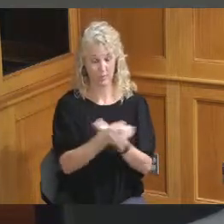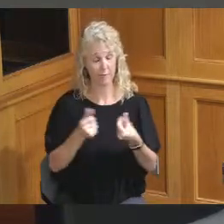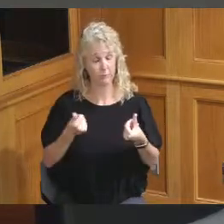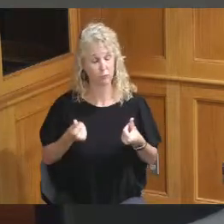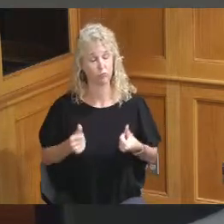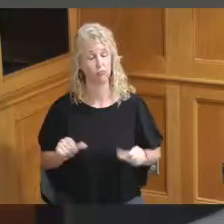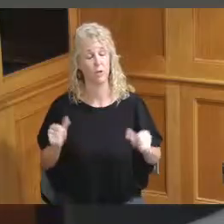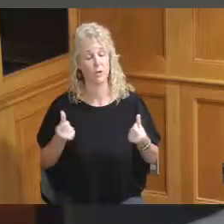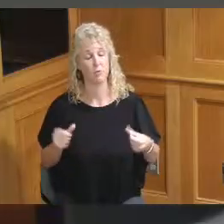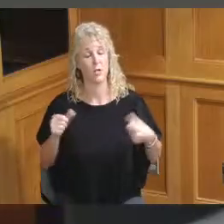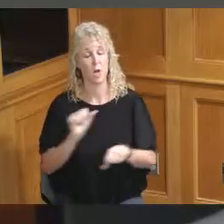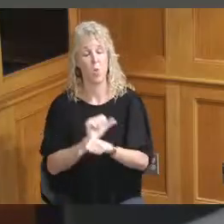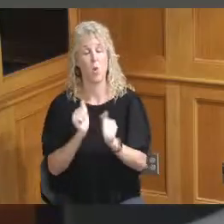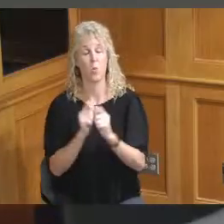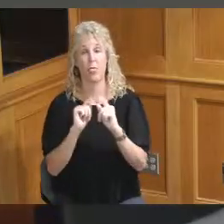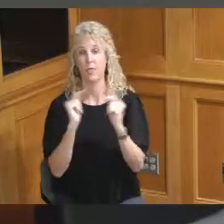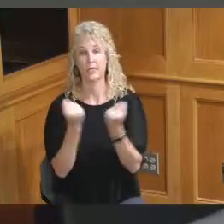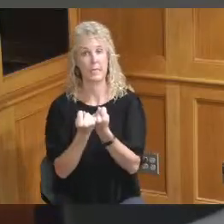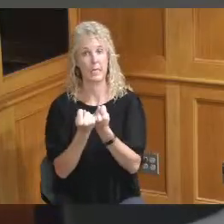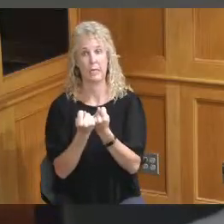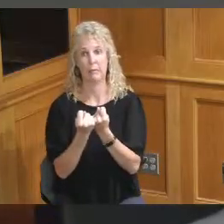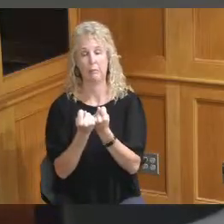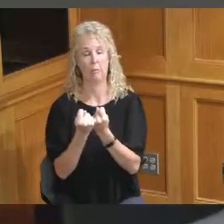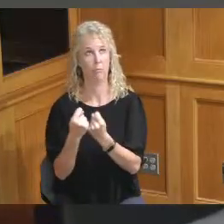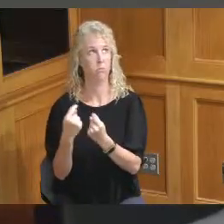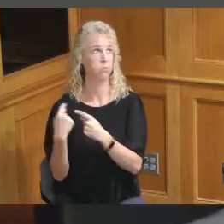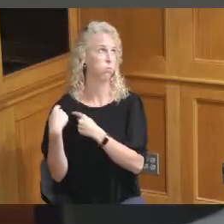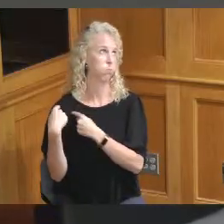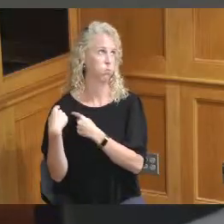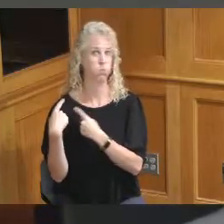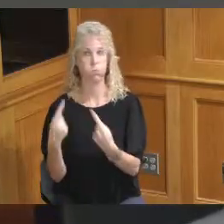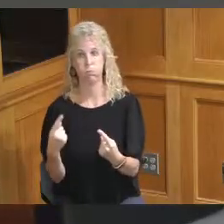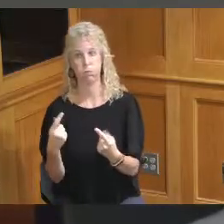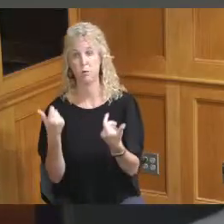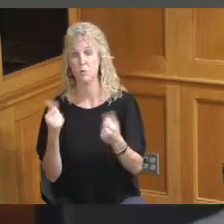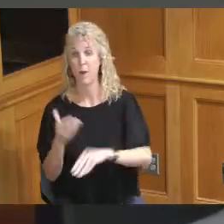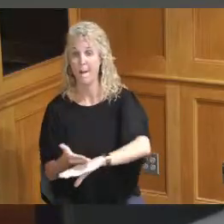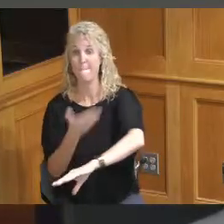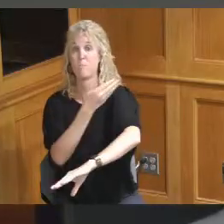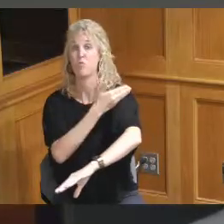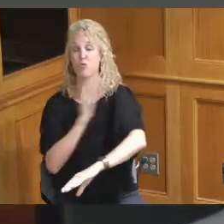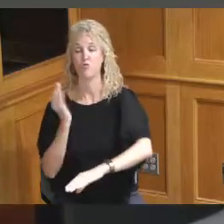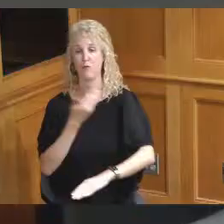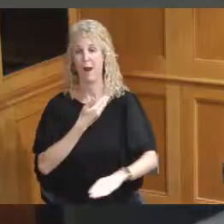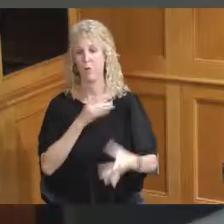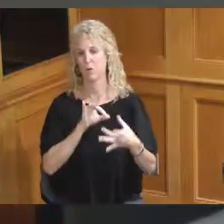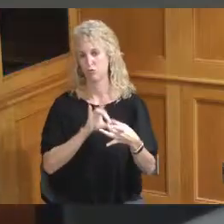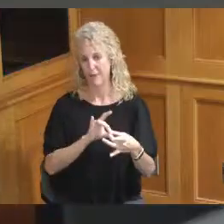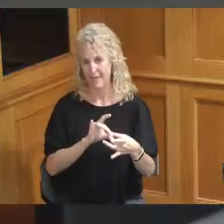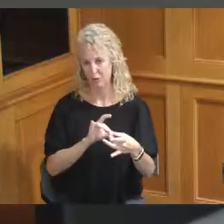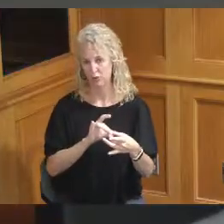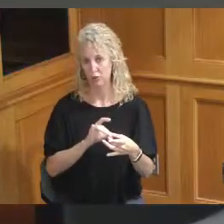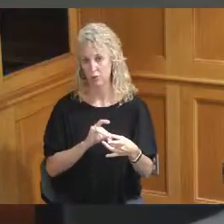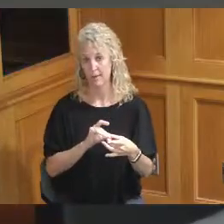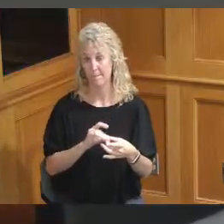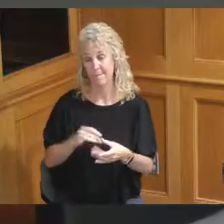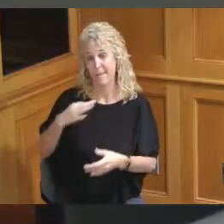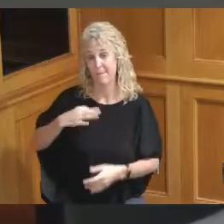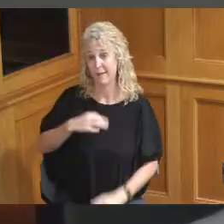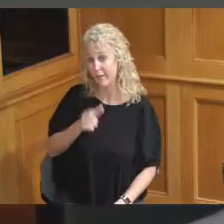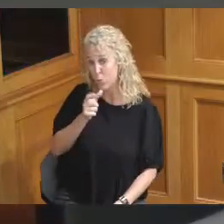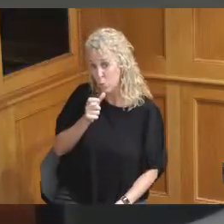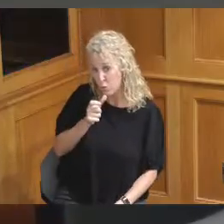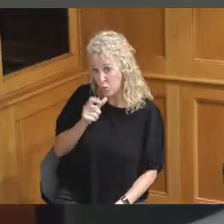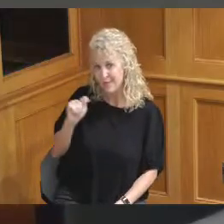work with the team continually to make our operating relationship better and smarter for the taxpayer.